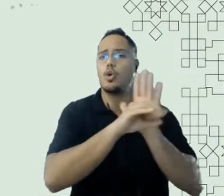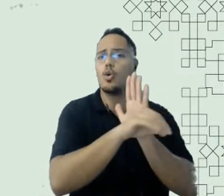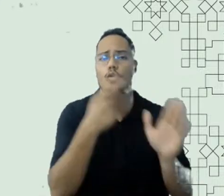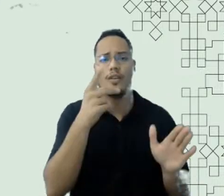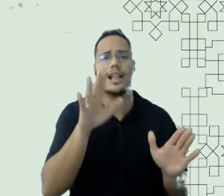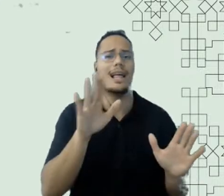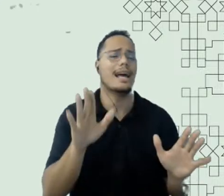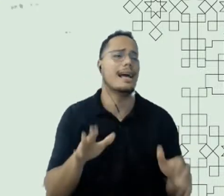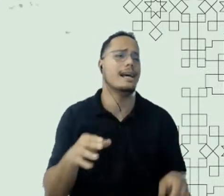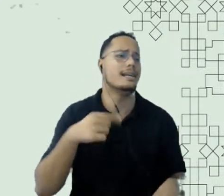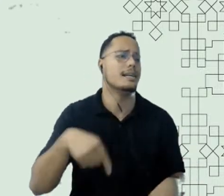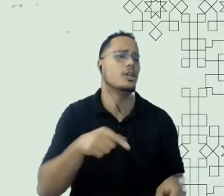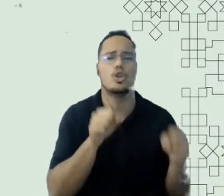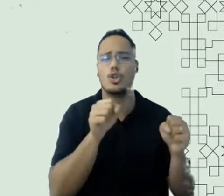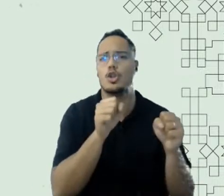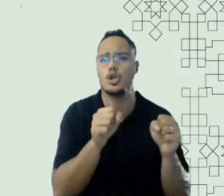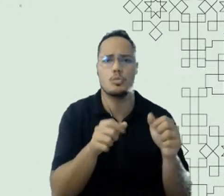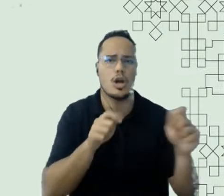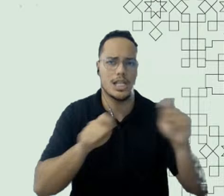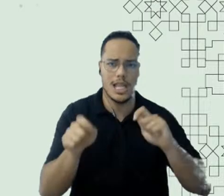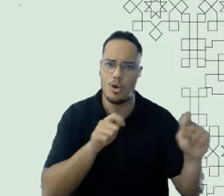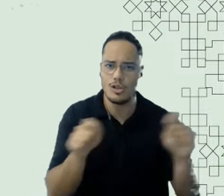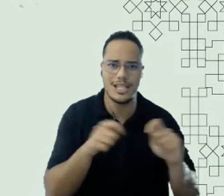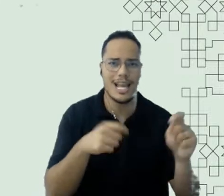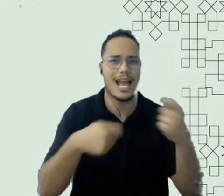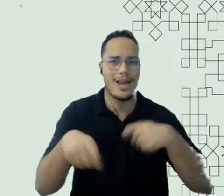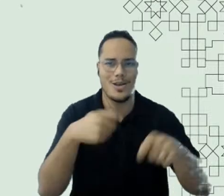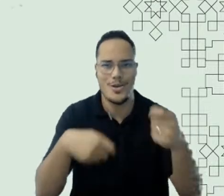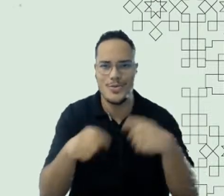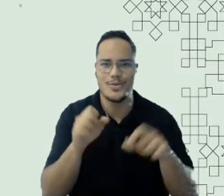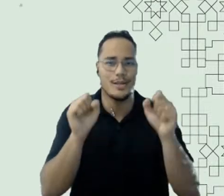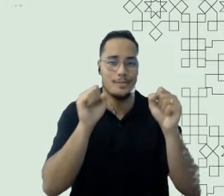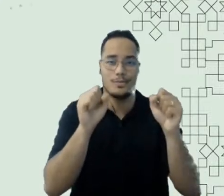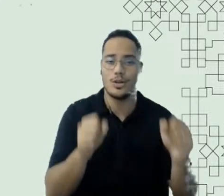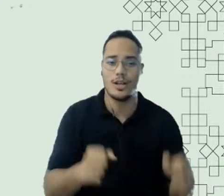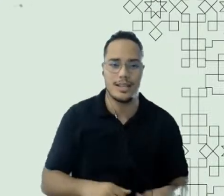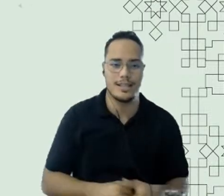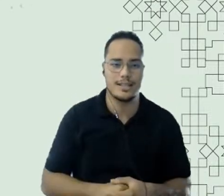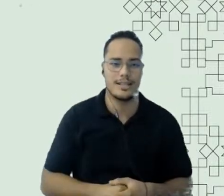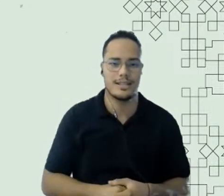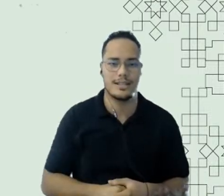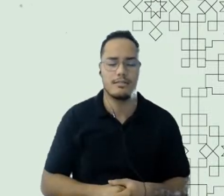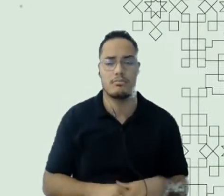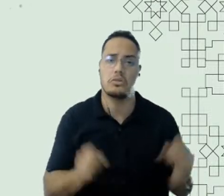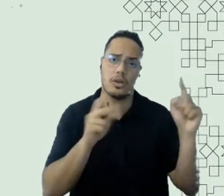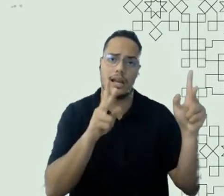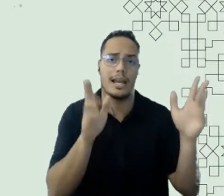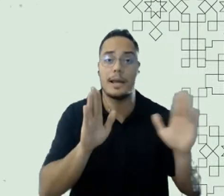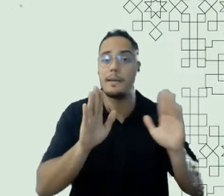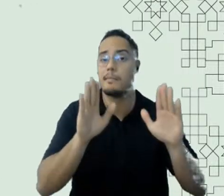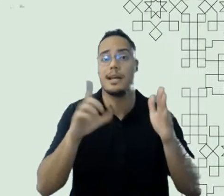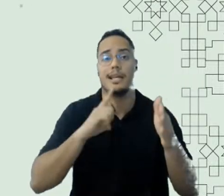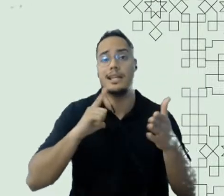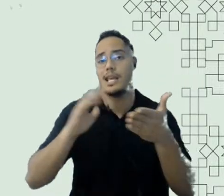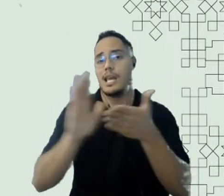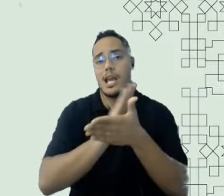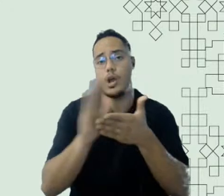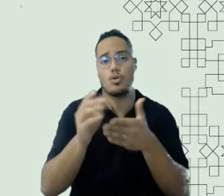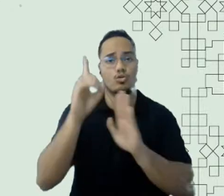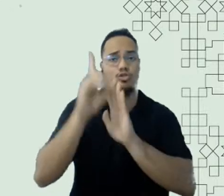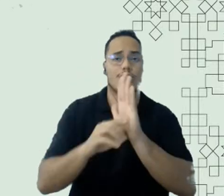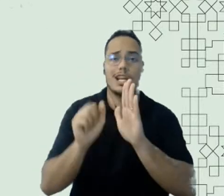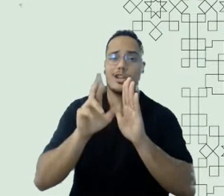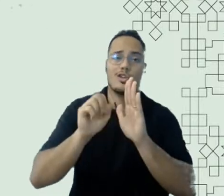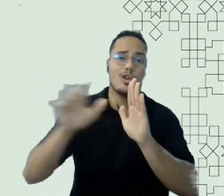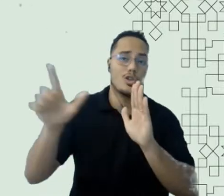not enough. You need to be proactive. But if you need to be proactive, you need to identify all the possible copyright owners in the world, which is